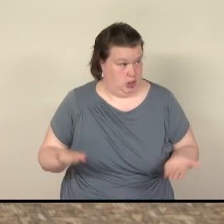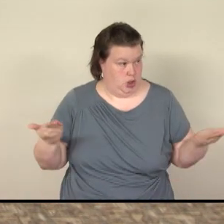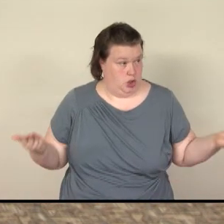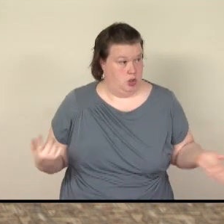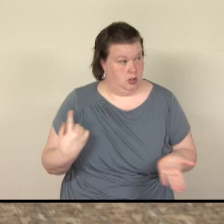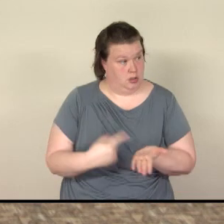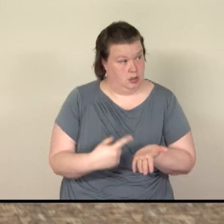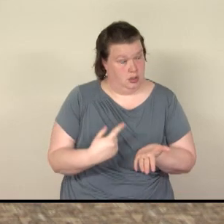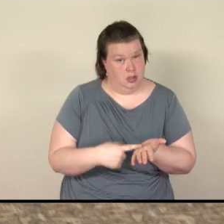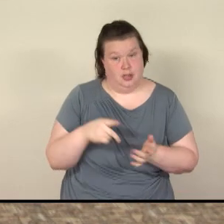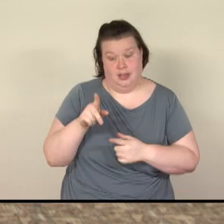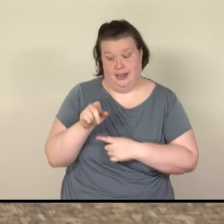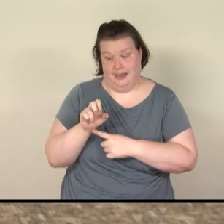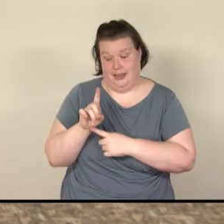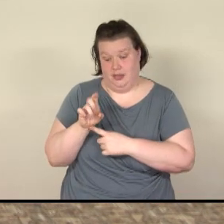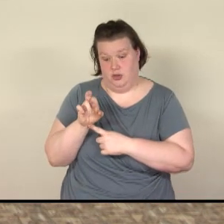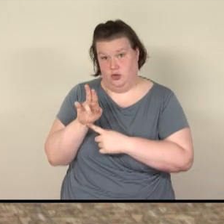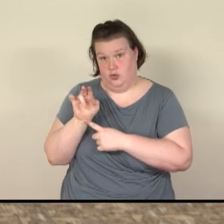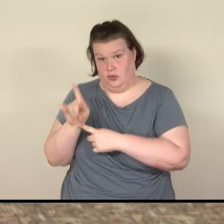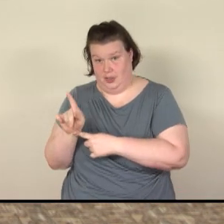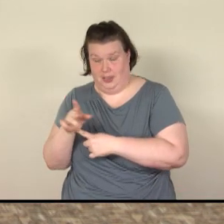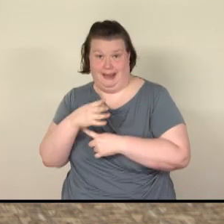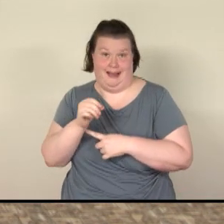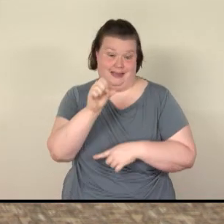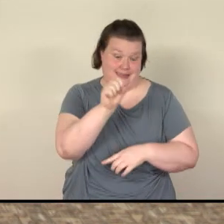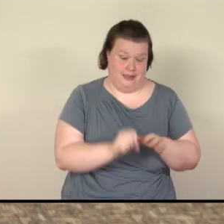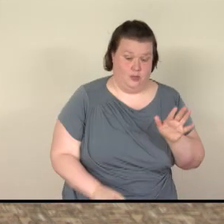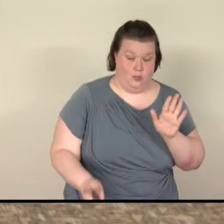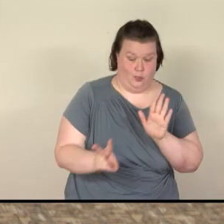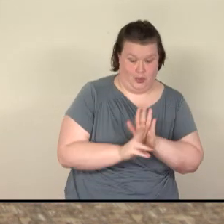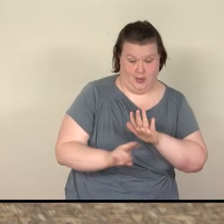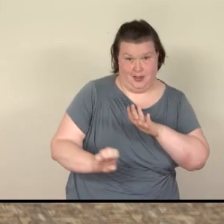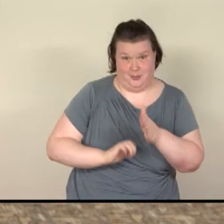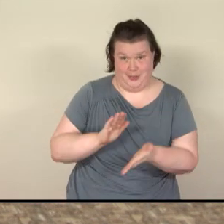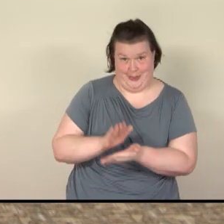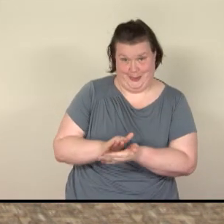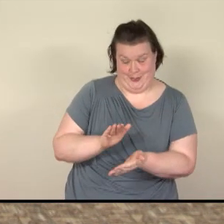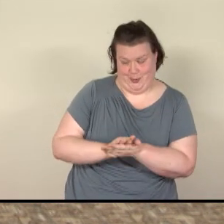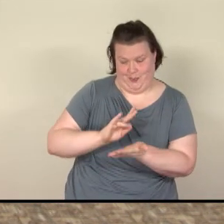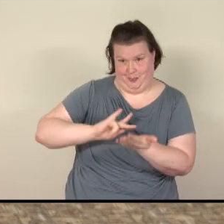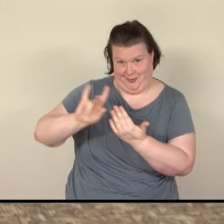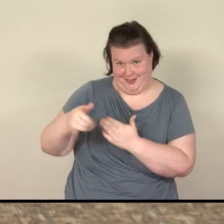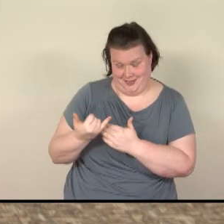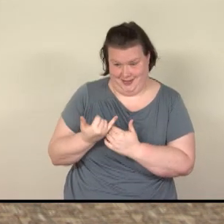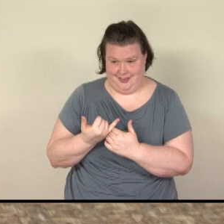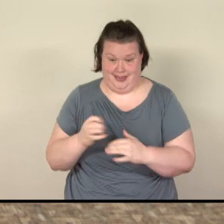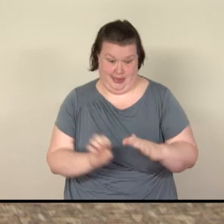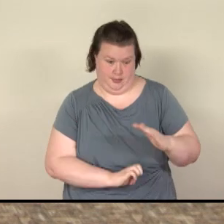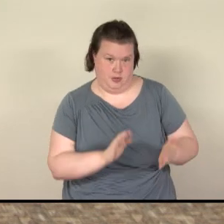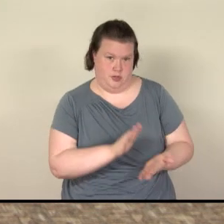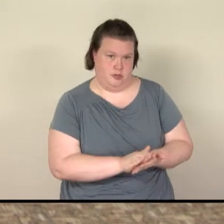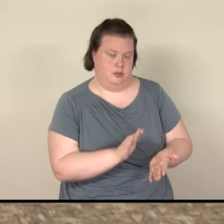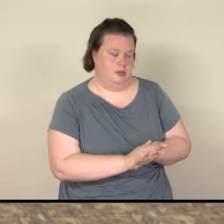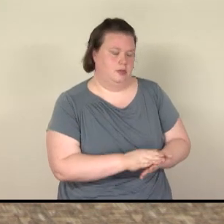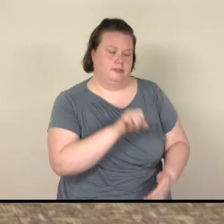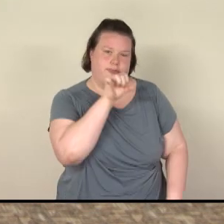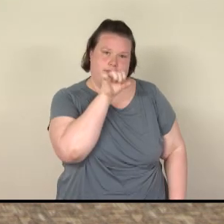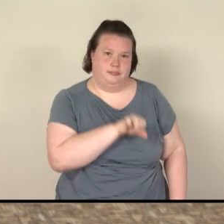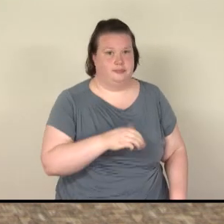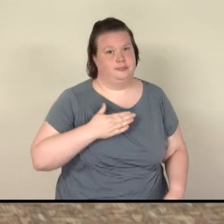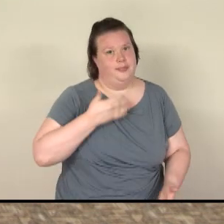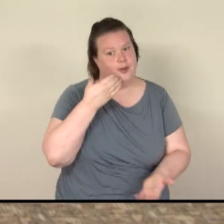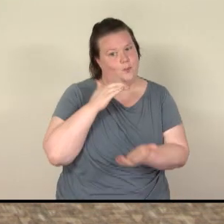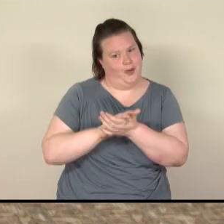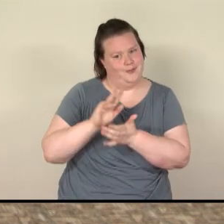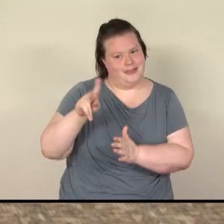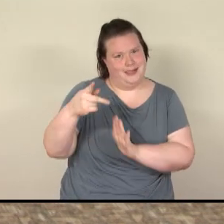discuss the Kendrick and South Waco Elementary School projects. Anytime I get to work on elementary schools, it always hits home for me. My wife's a second grade teacher, I